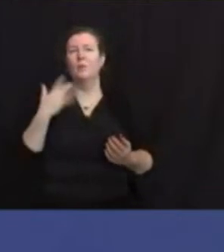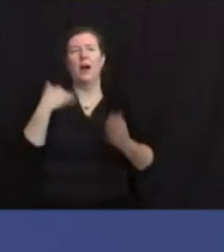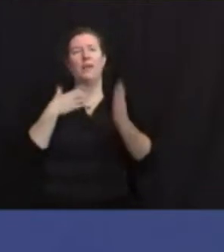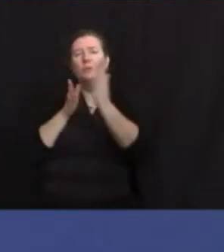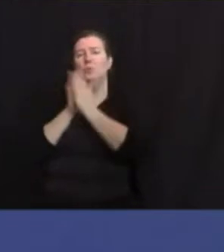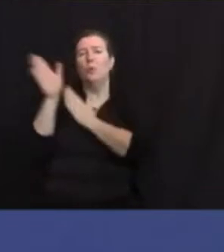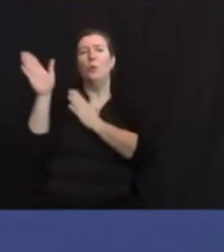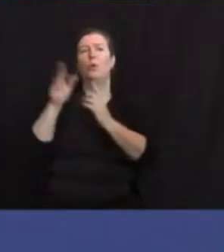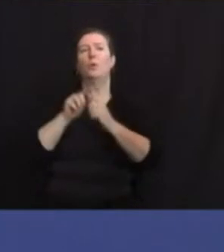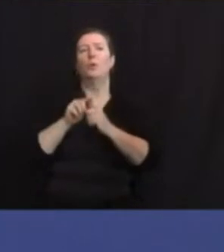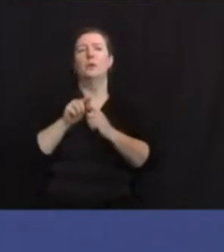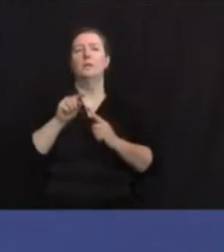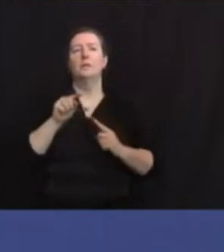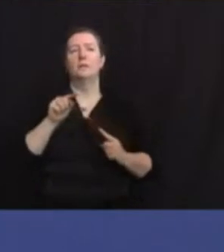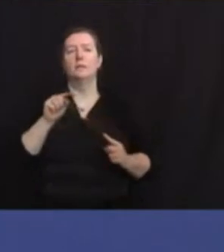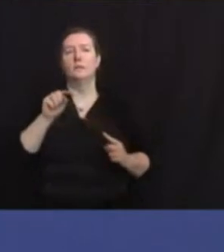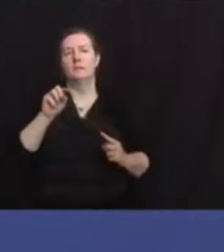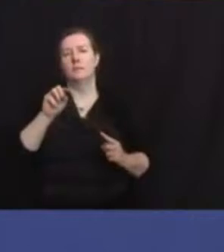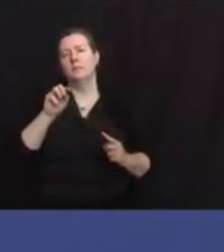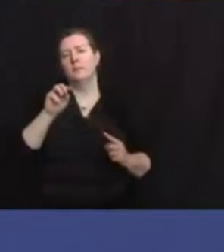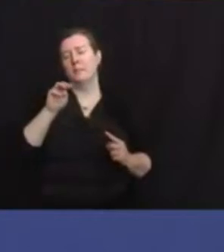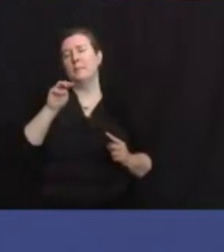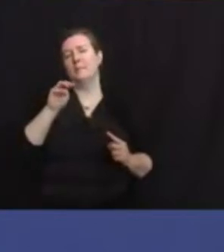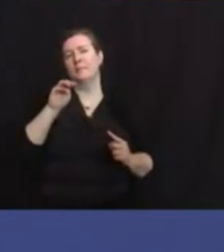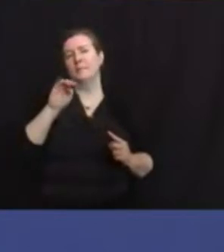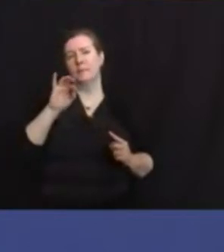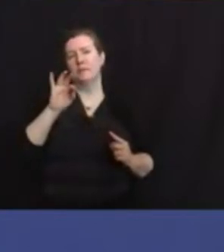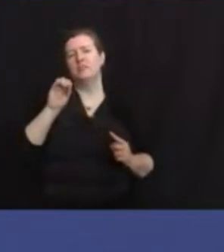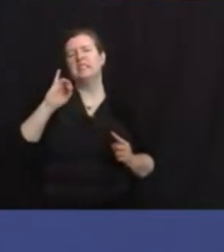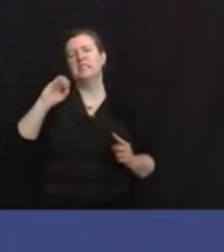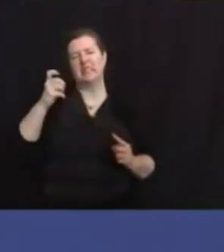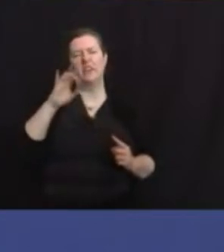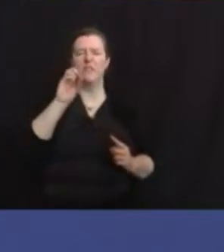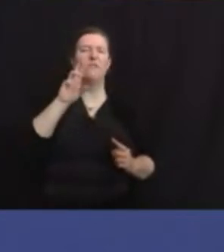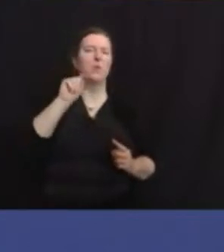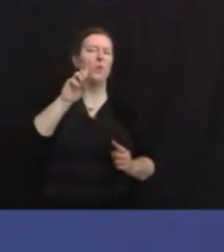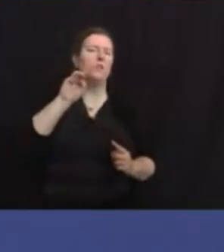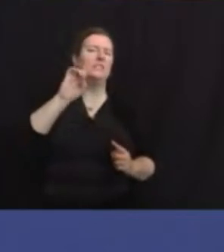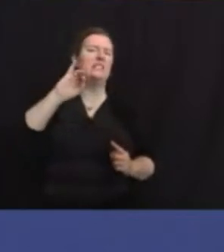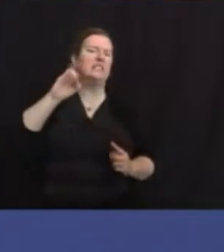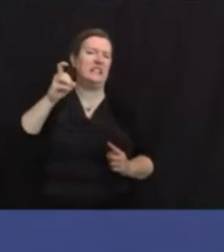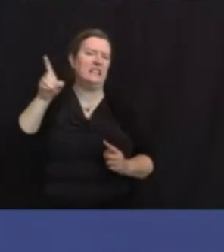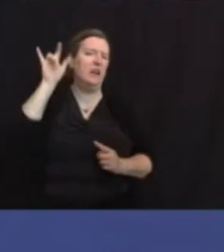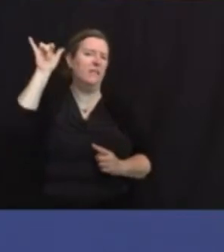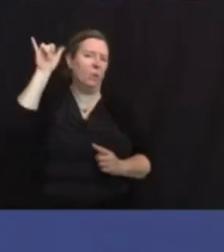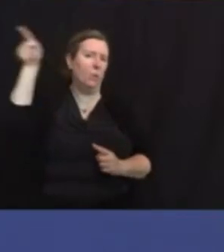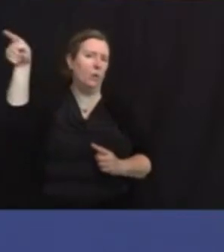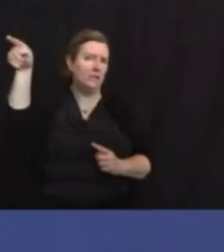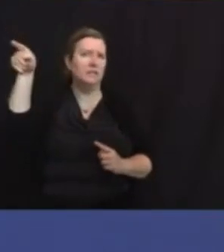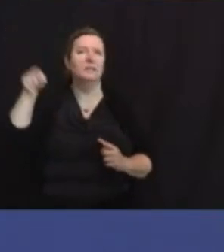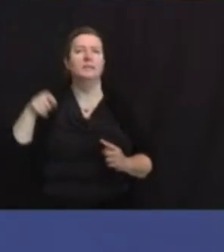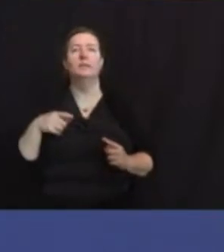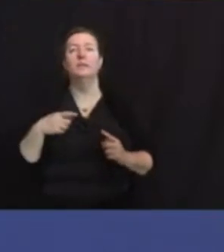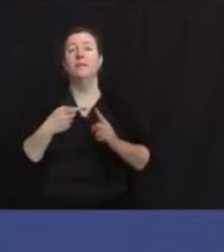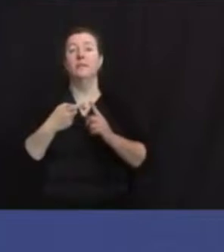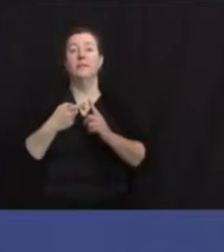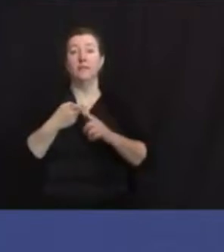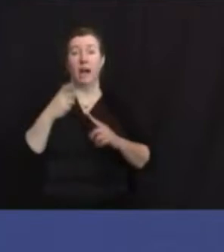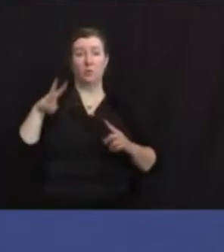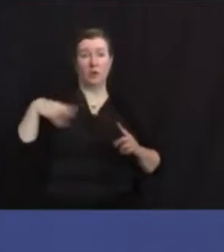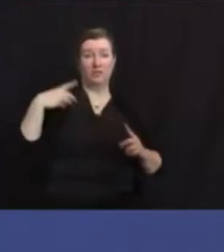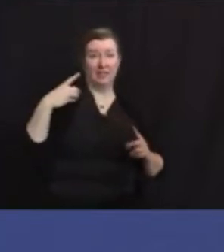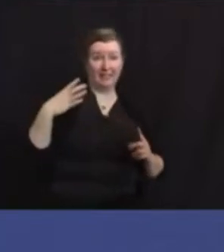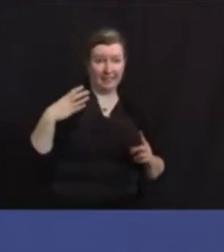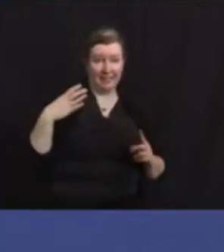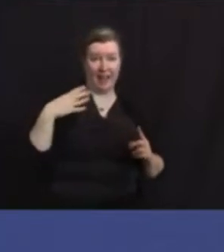our National Guard troops as they return from their service in our nation's capital. They're coming in beginning today in waves into